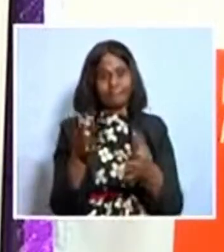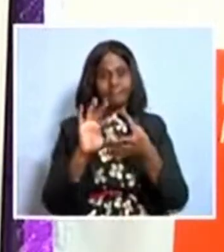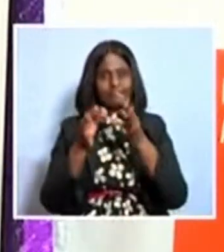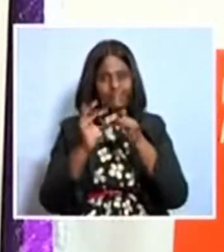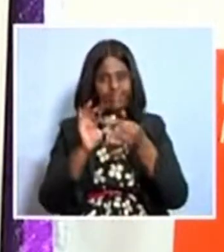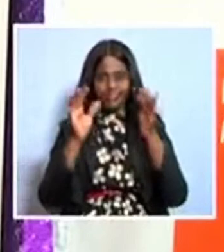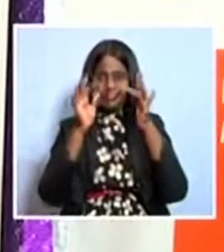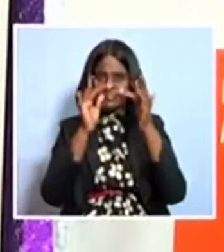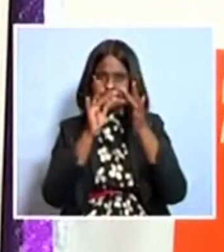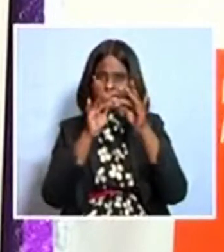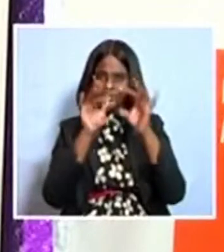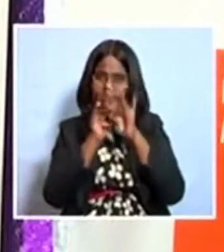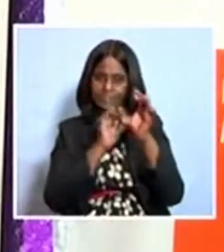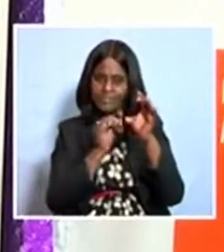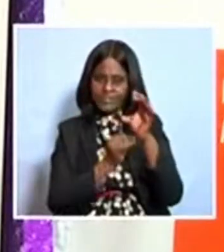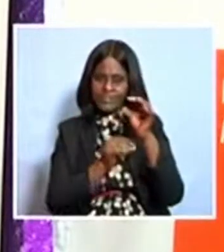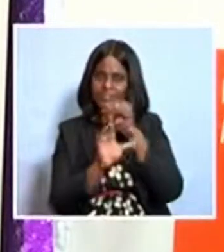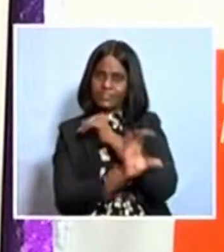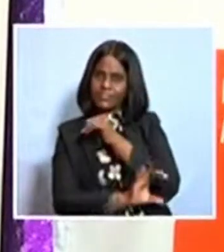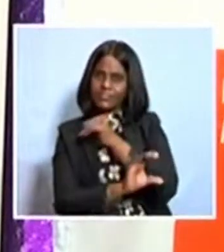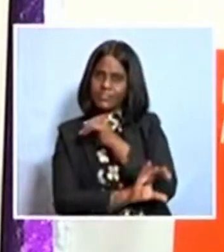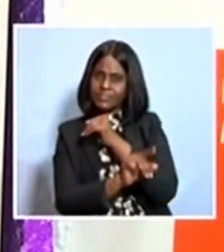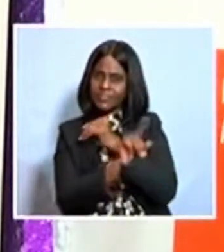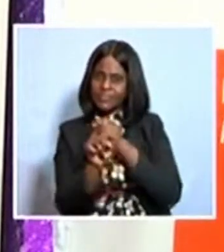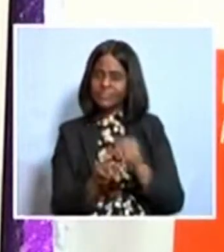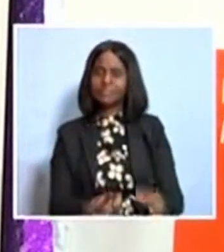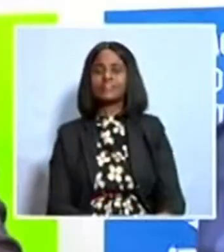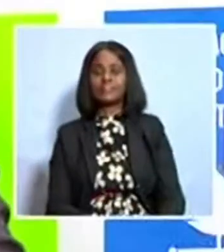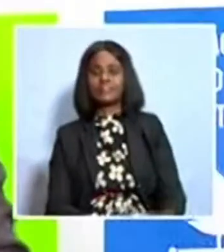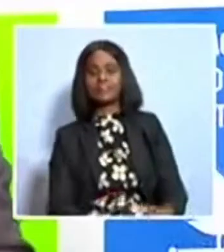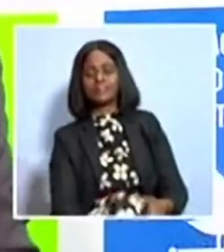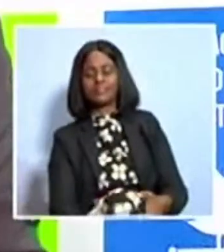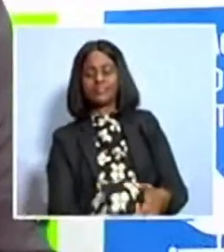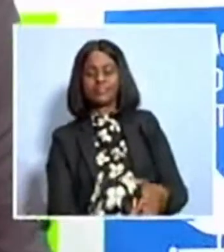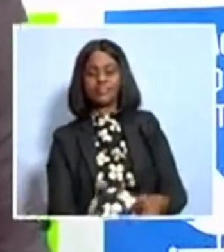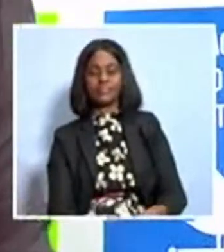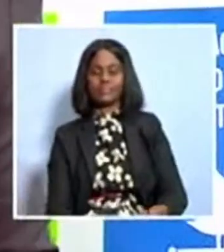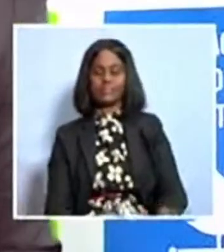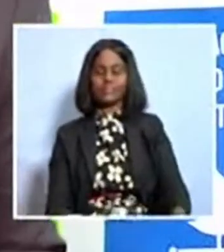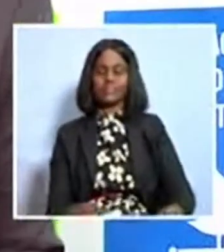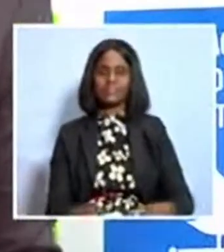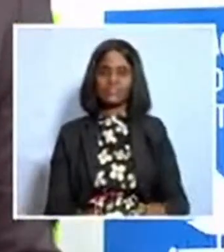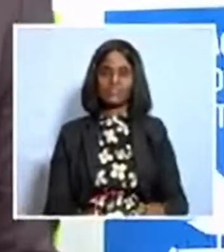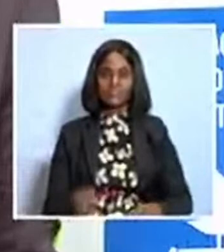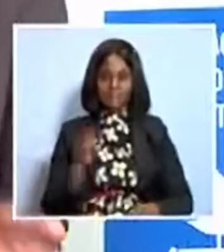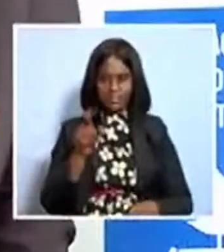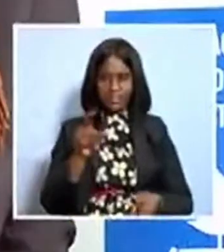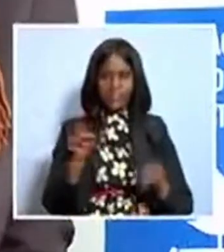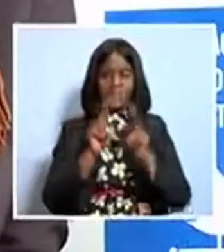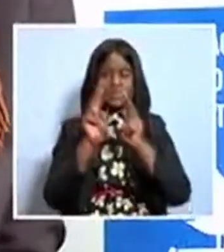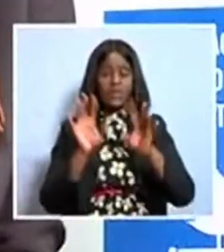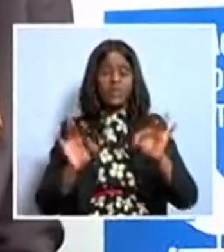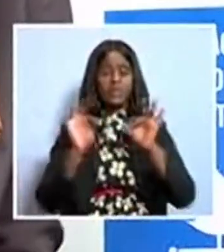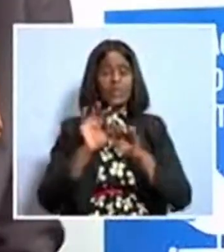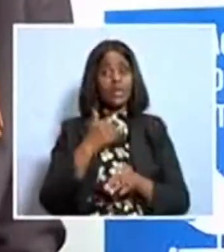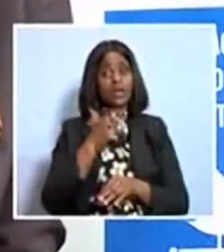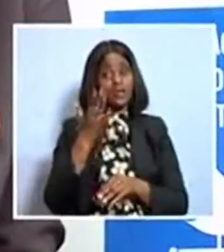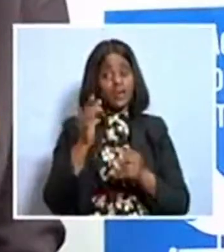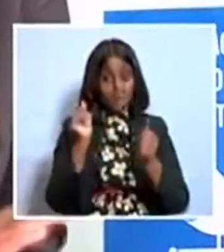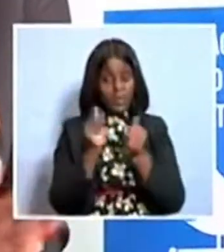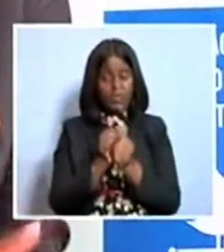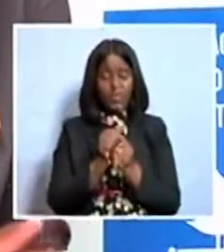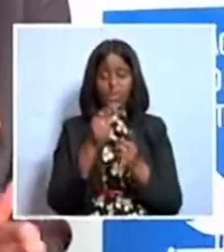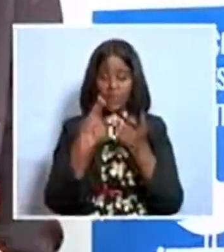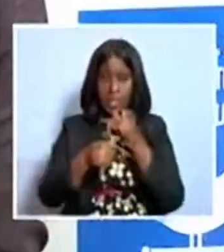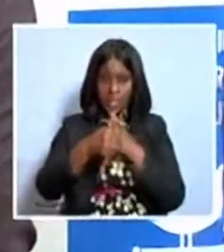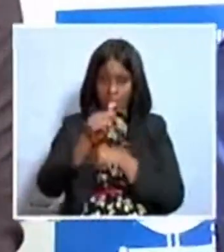of the internet in our country. I mean, stability and is very important in terms of the fact that if you're